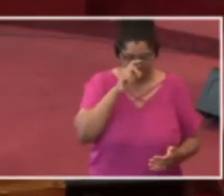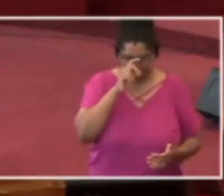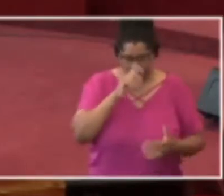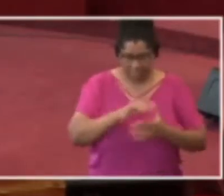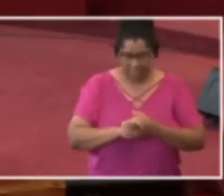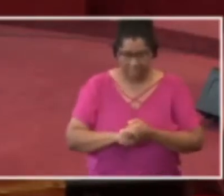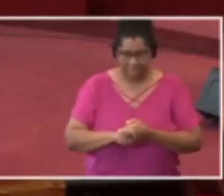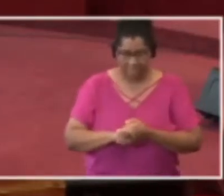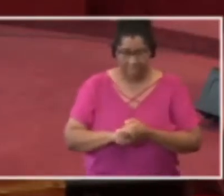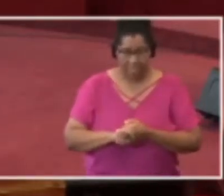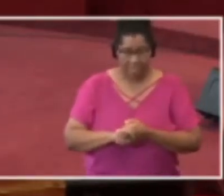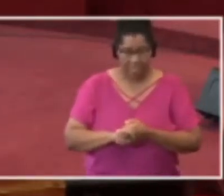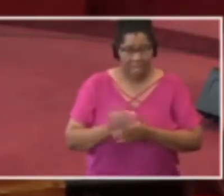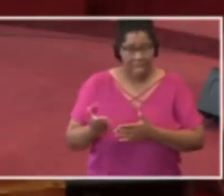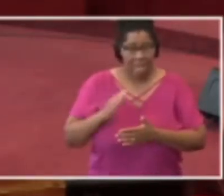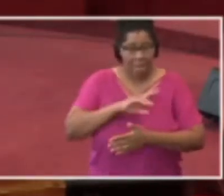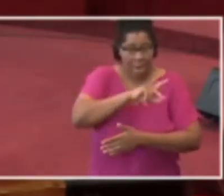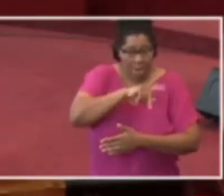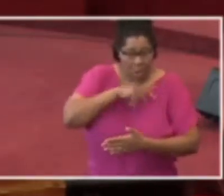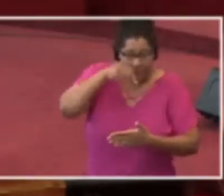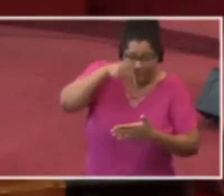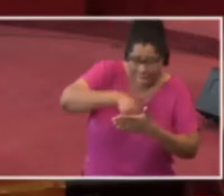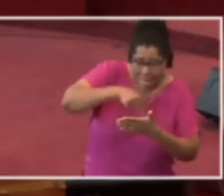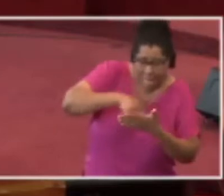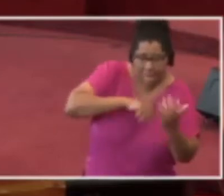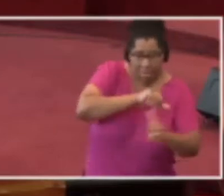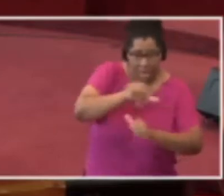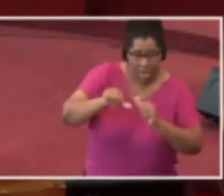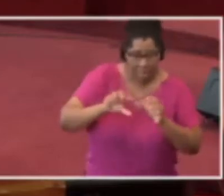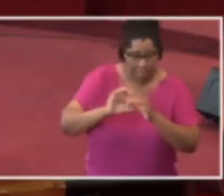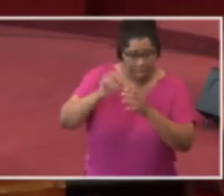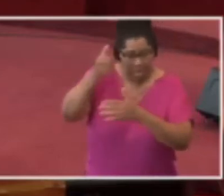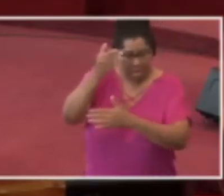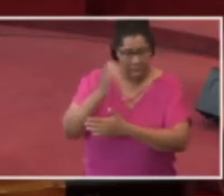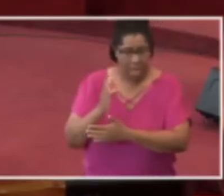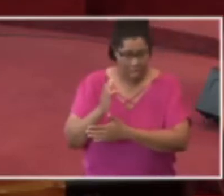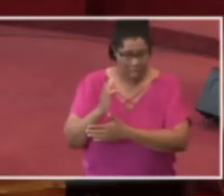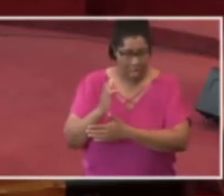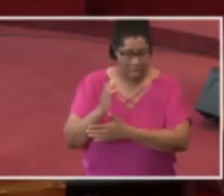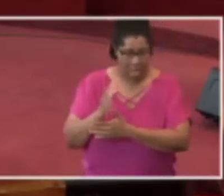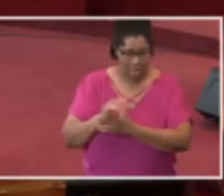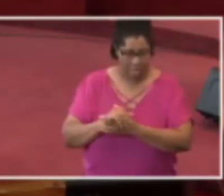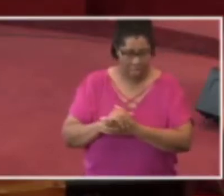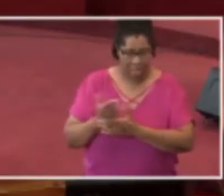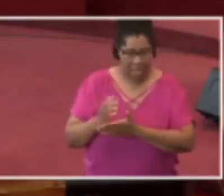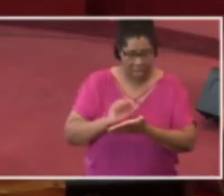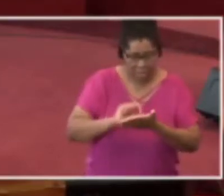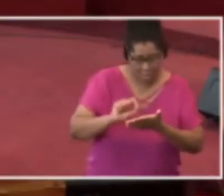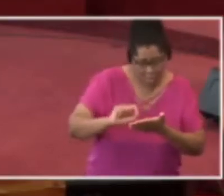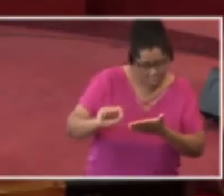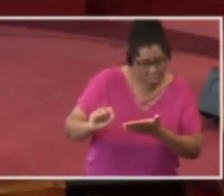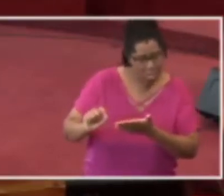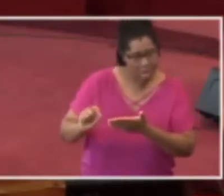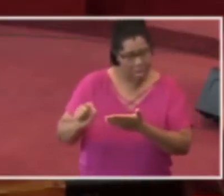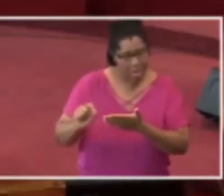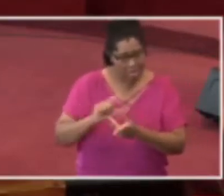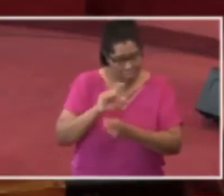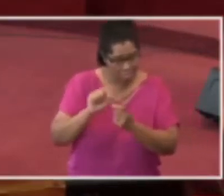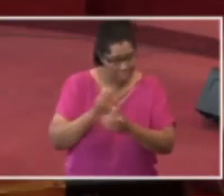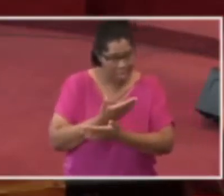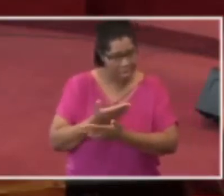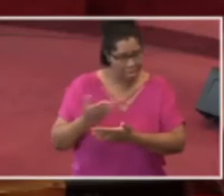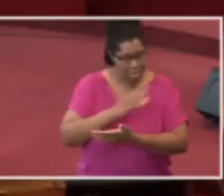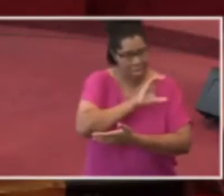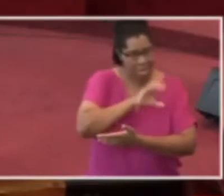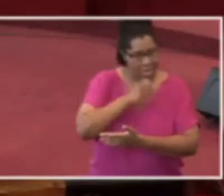personal, deep-rooted relationship with God that masterfully and poetically writes about certain aspects and attributes of